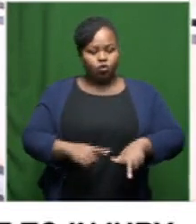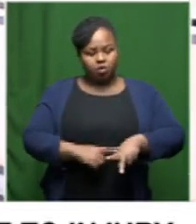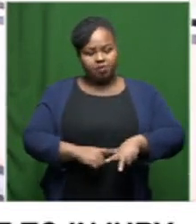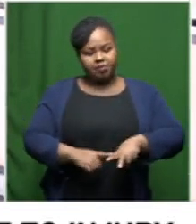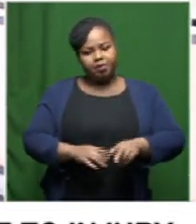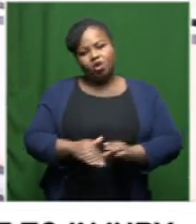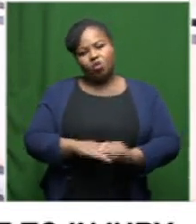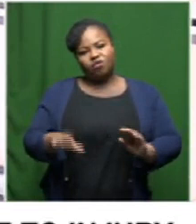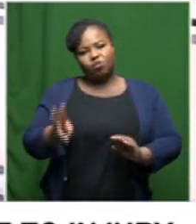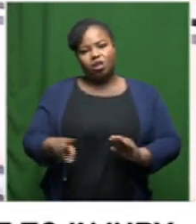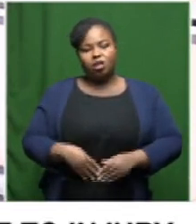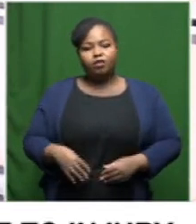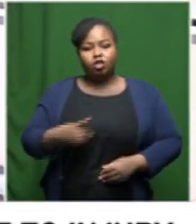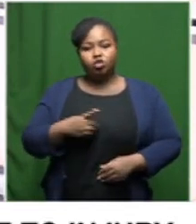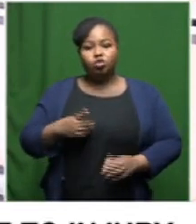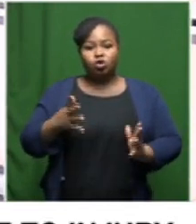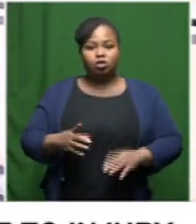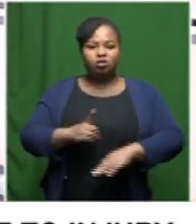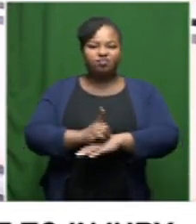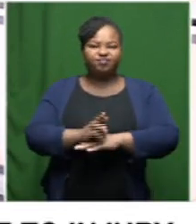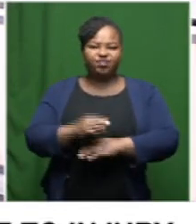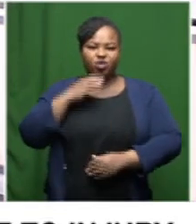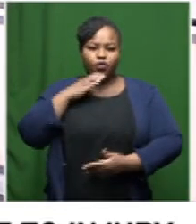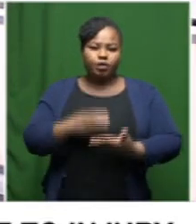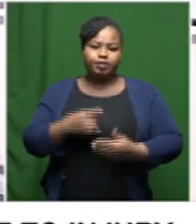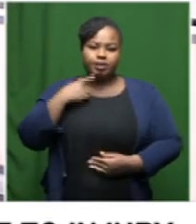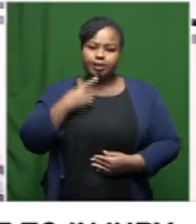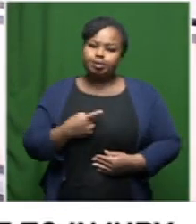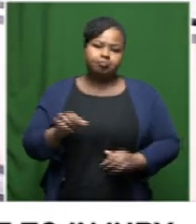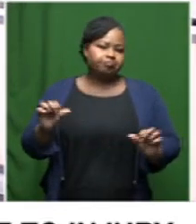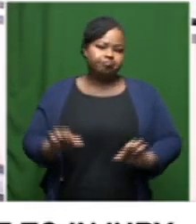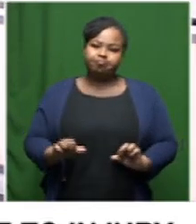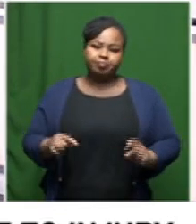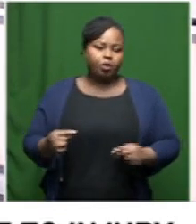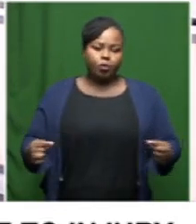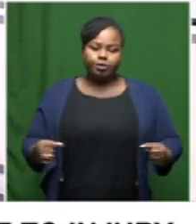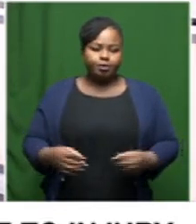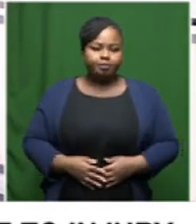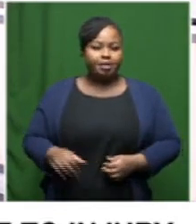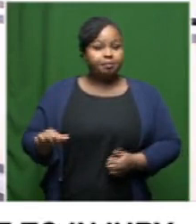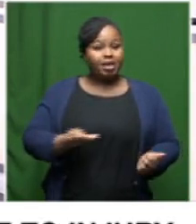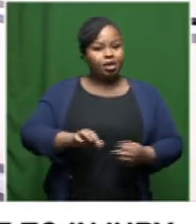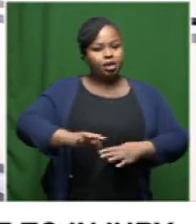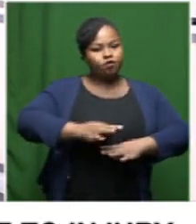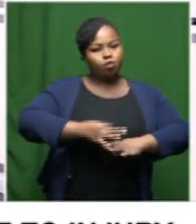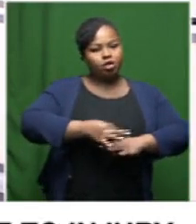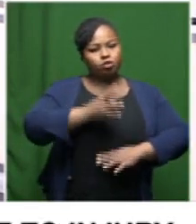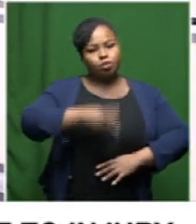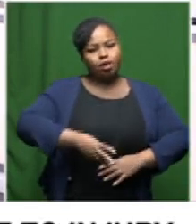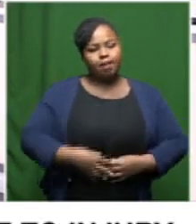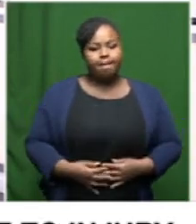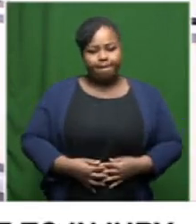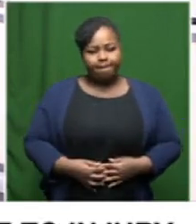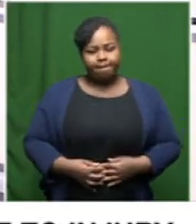tendon. Banyana Banyana physician Dr. Rodney Mokoka confirmed the injury and said that the player would return to South Africa for an operation.